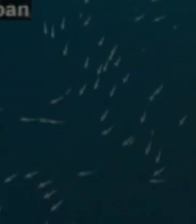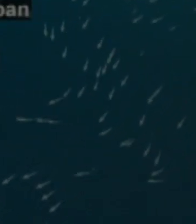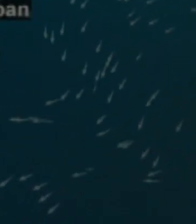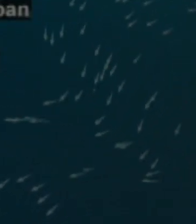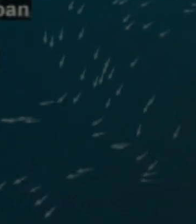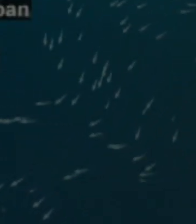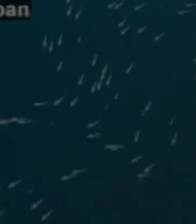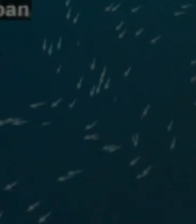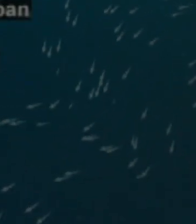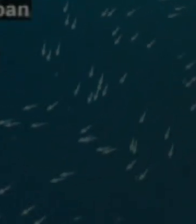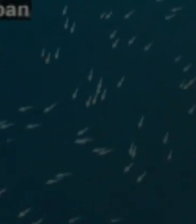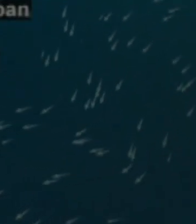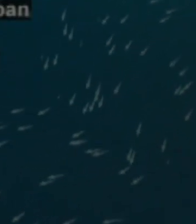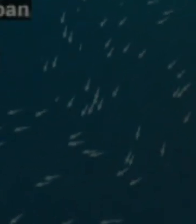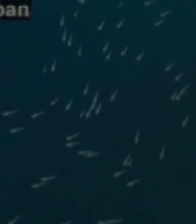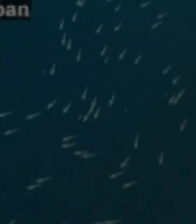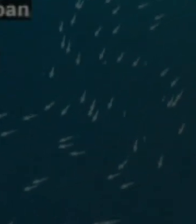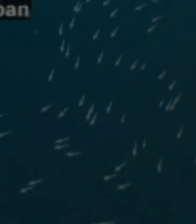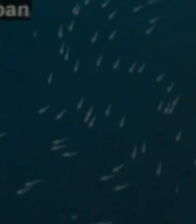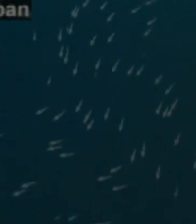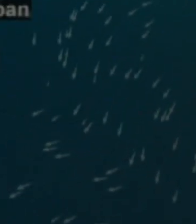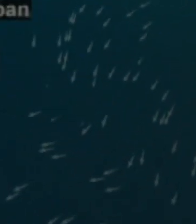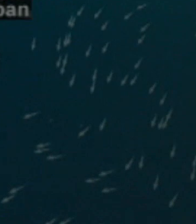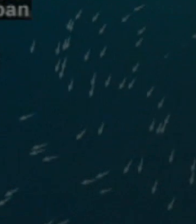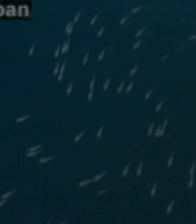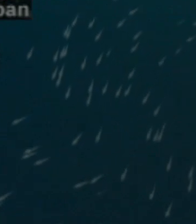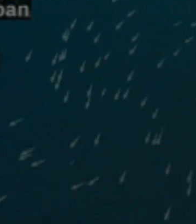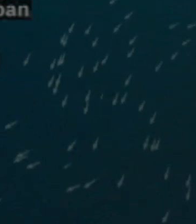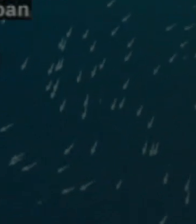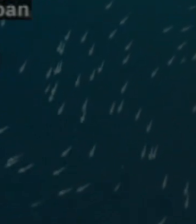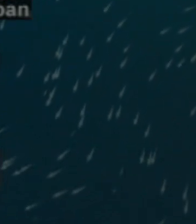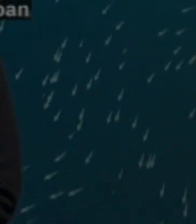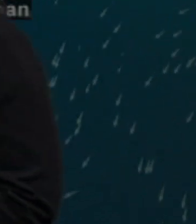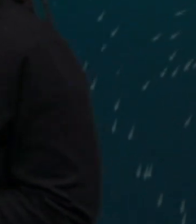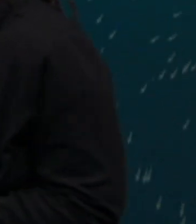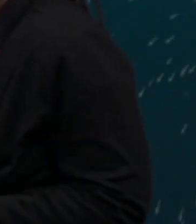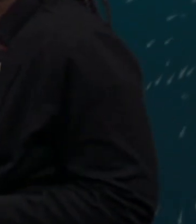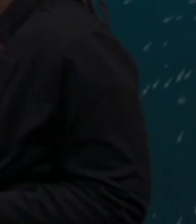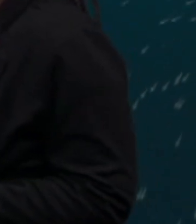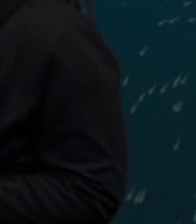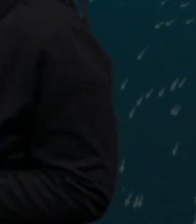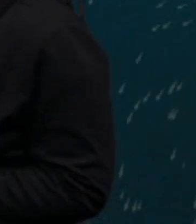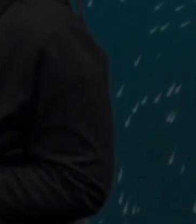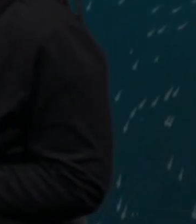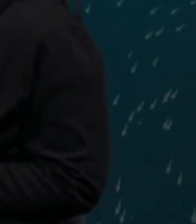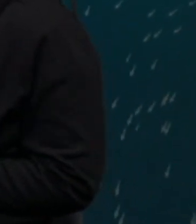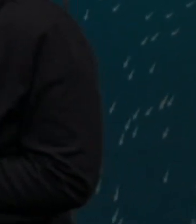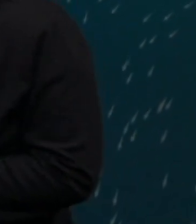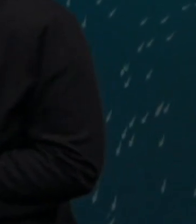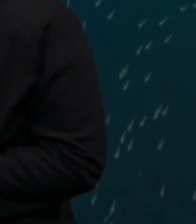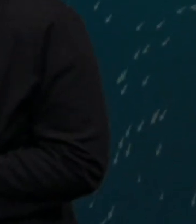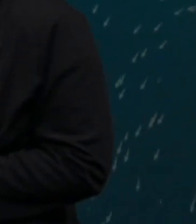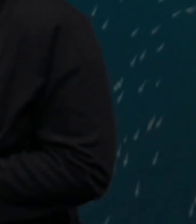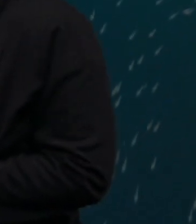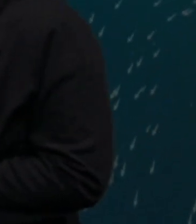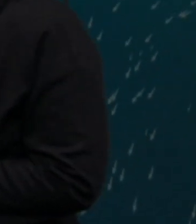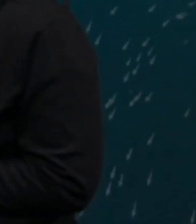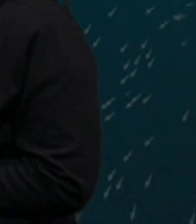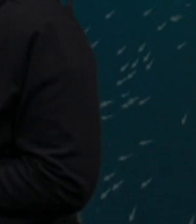Ditlang ke go leboge ke ya memo gaetsho madume a re bone ponelo pele ya maemo a bosa mo bosigo jo ga mmogo le mo tsatsing la ka moso go bontsha fa go tla itemogela dipula ka diperesente